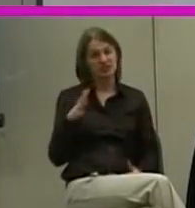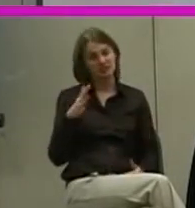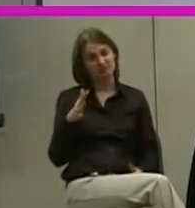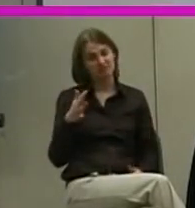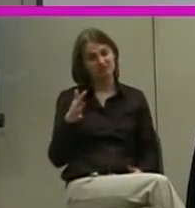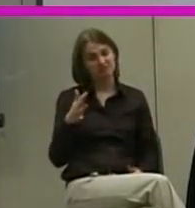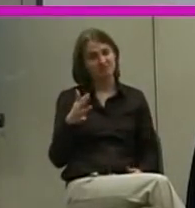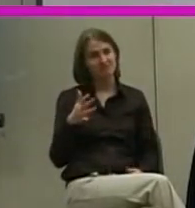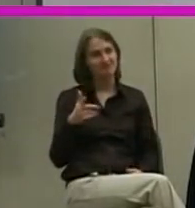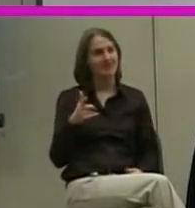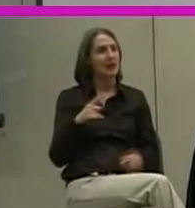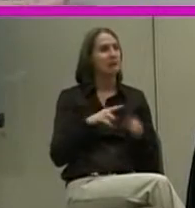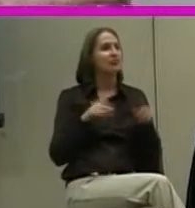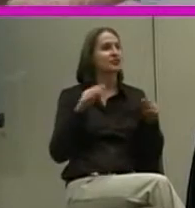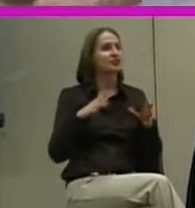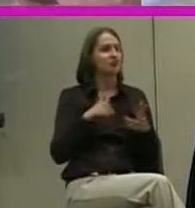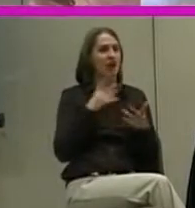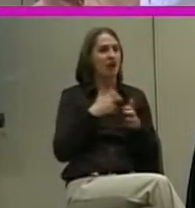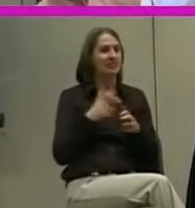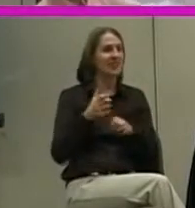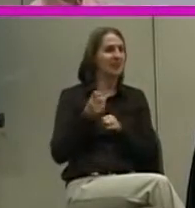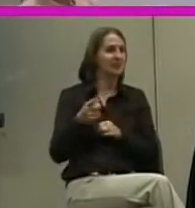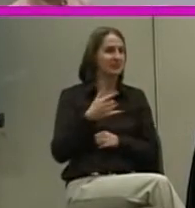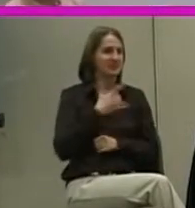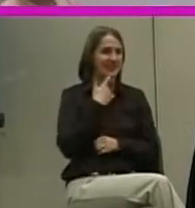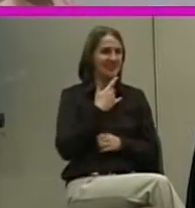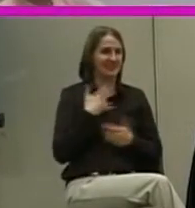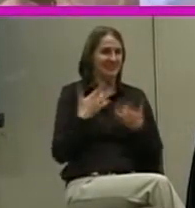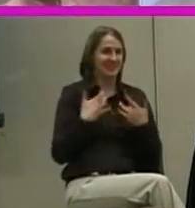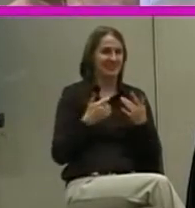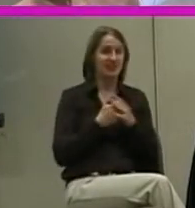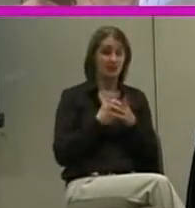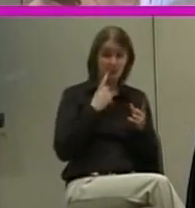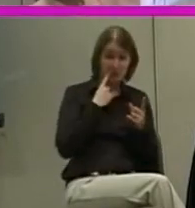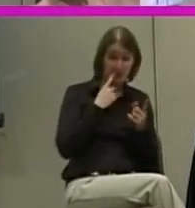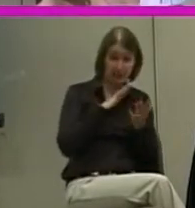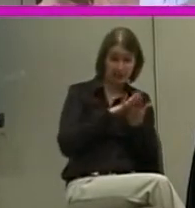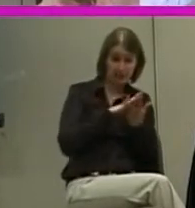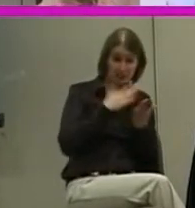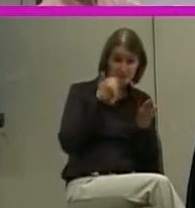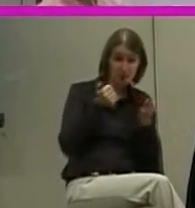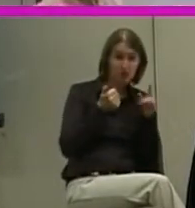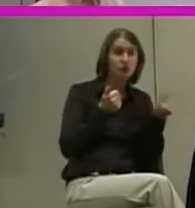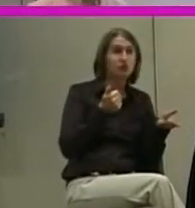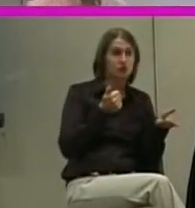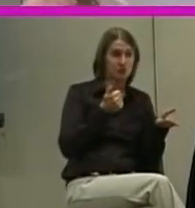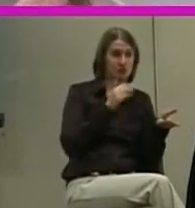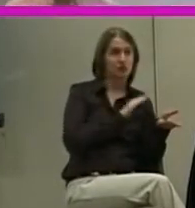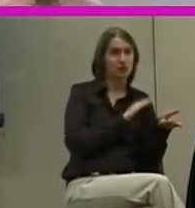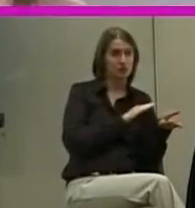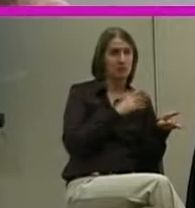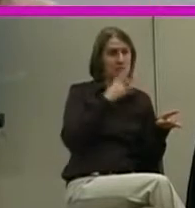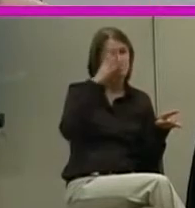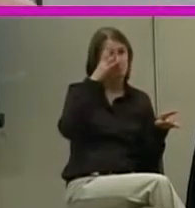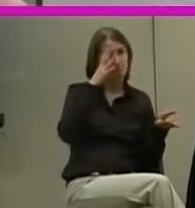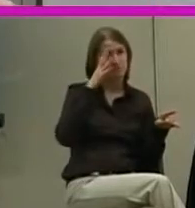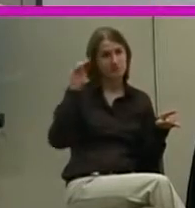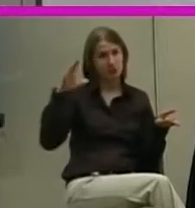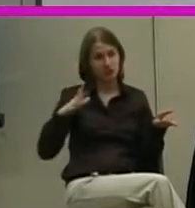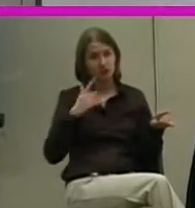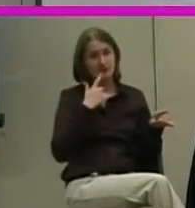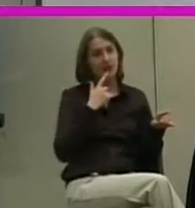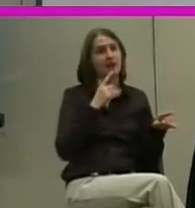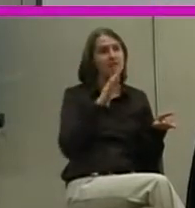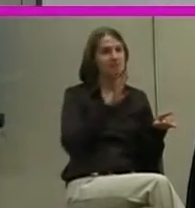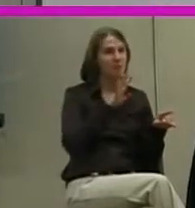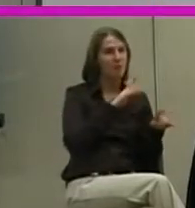say something exciting. Did you think this made academics get better? Kids and teachers both said 4 out of